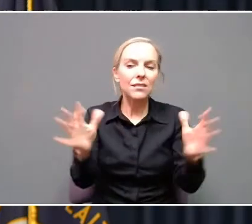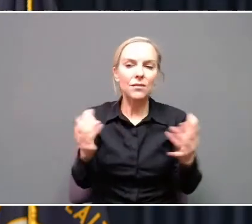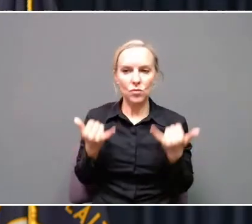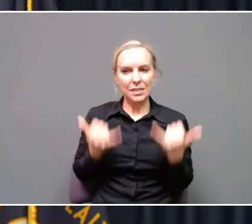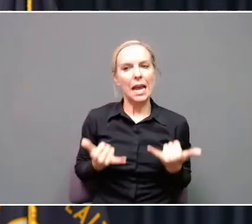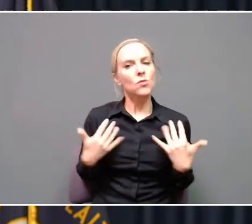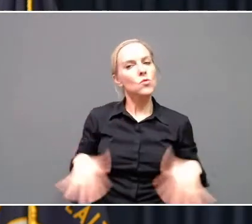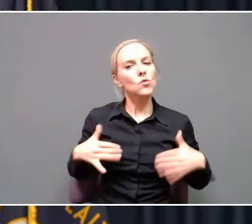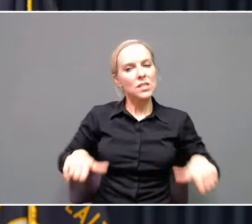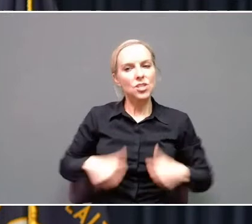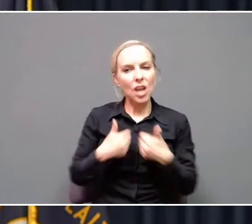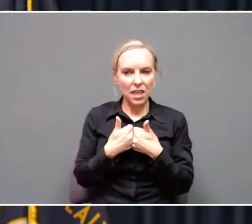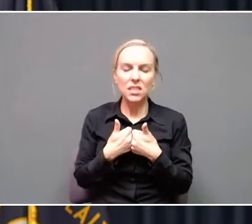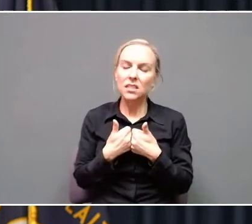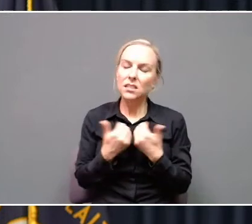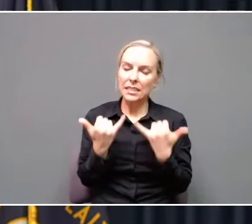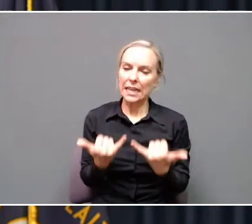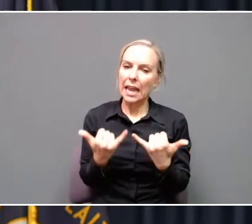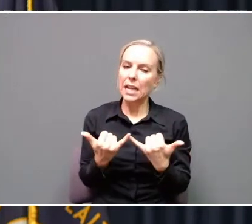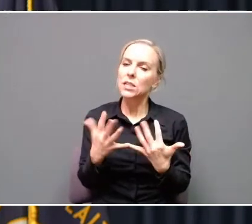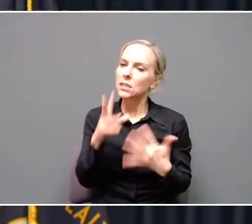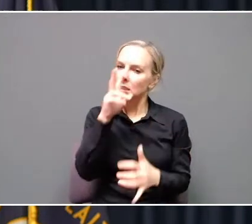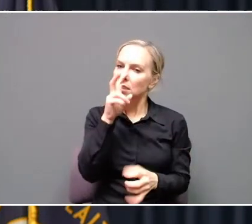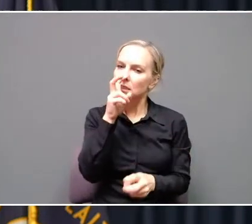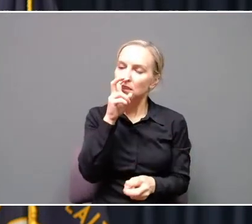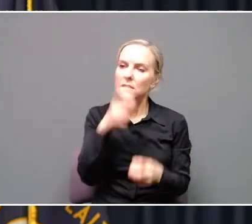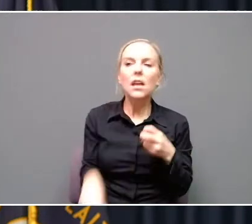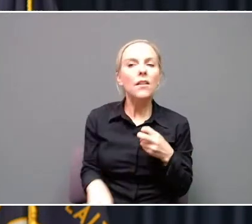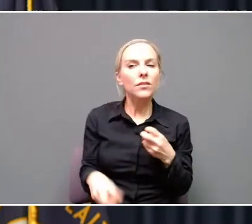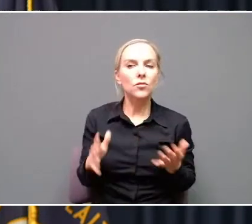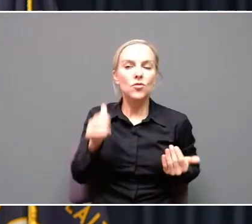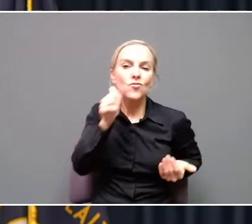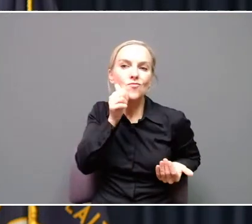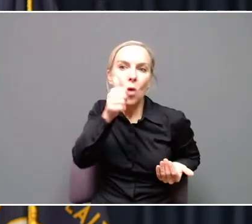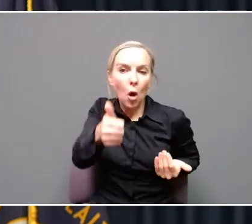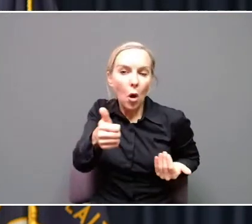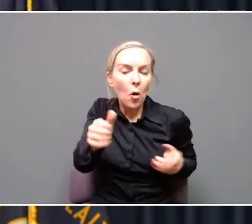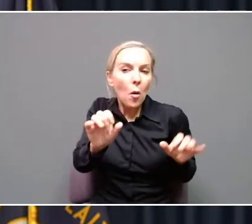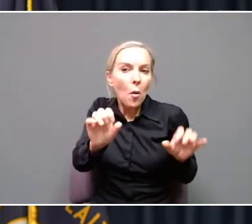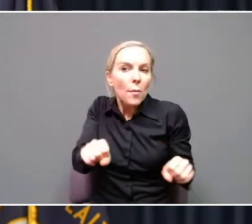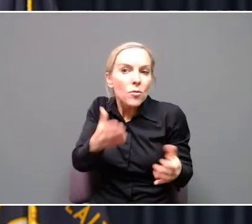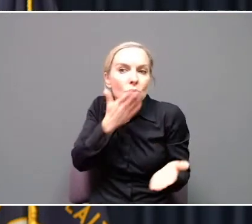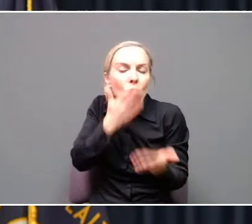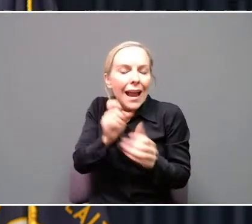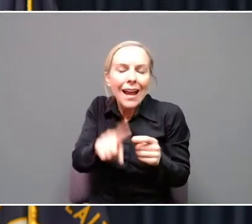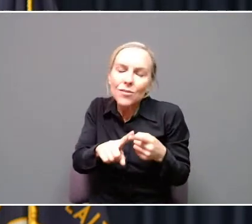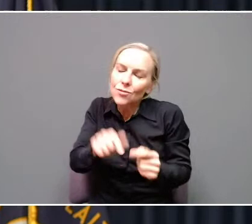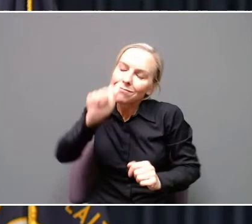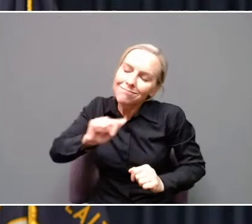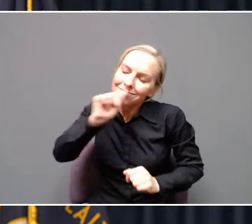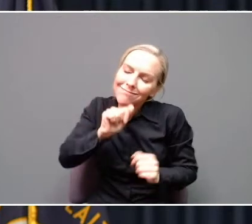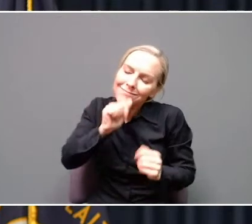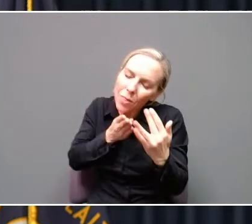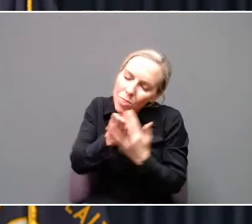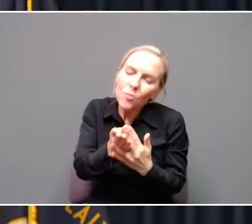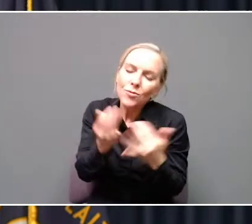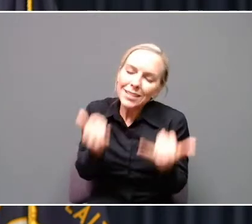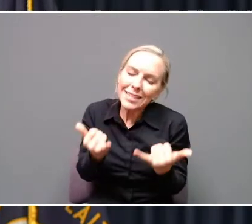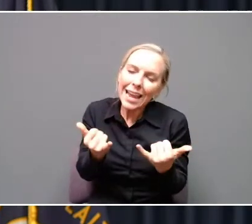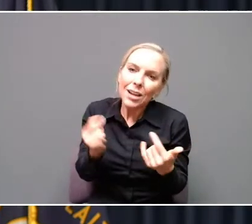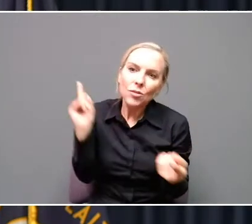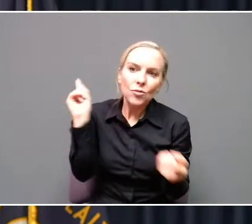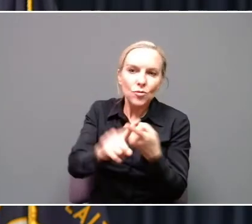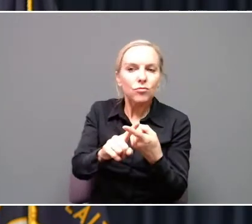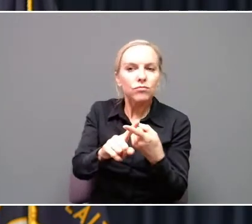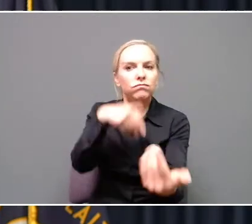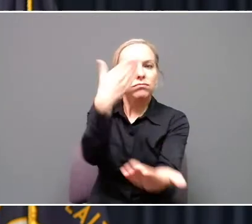know, today is tough. Tomorrow looks like it could be really good. So we got to push through today. And part of that is